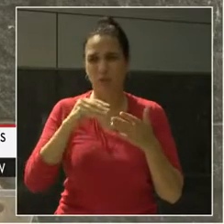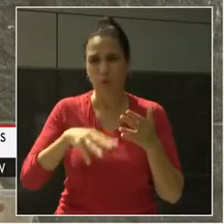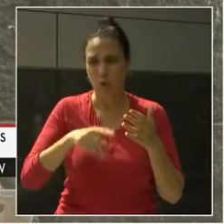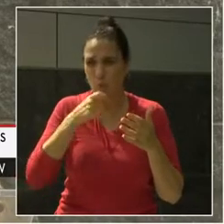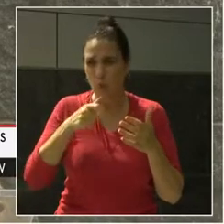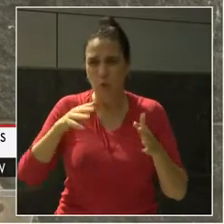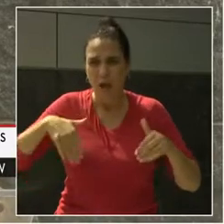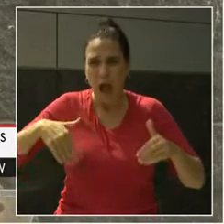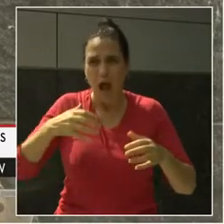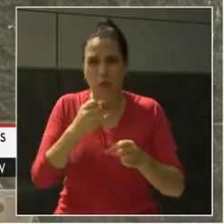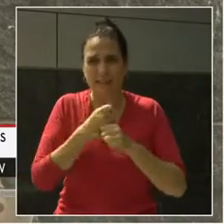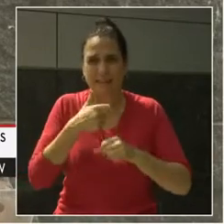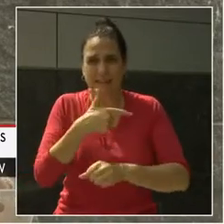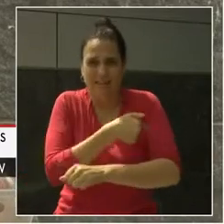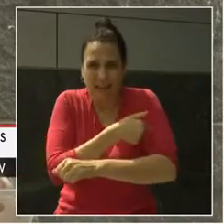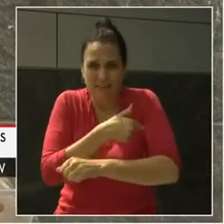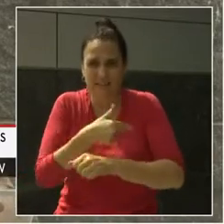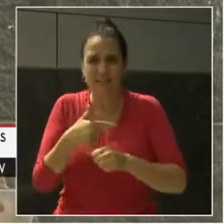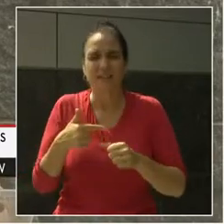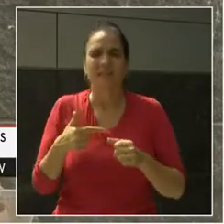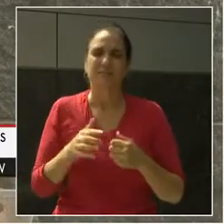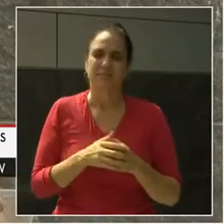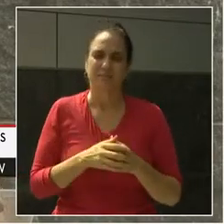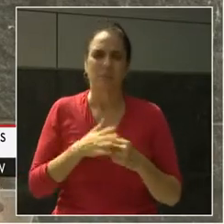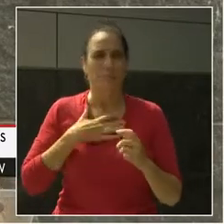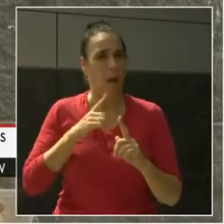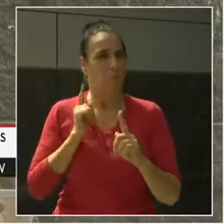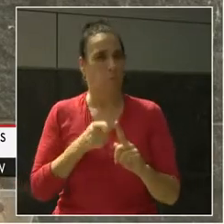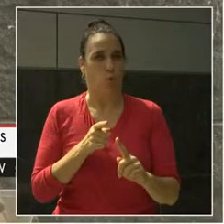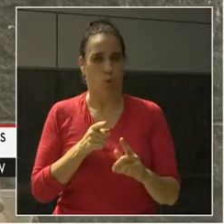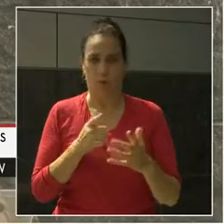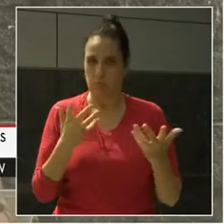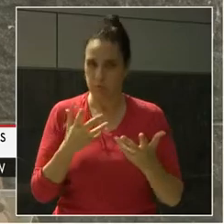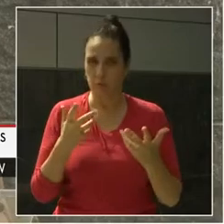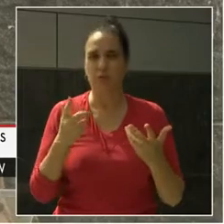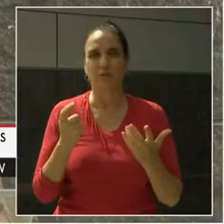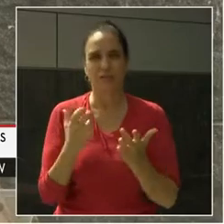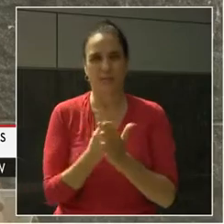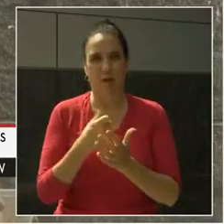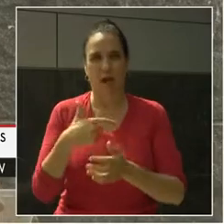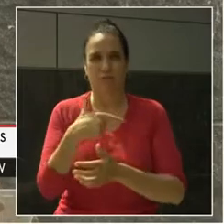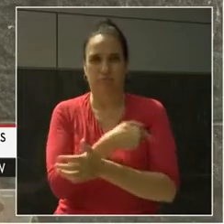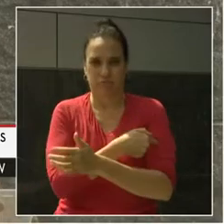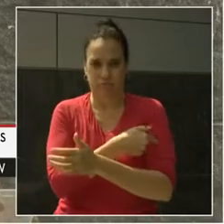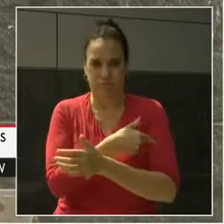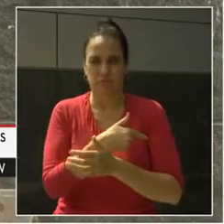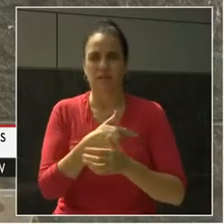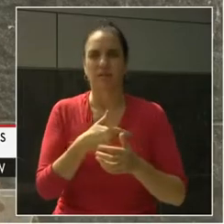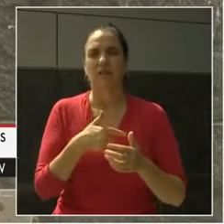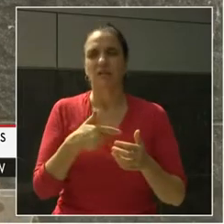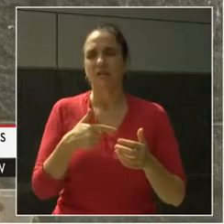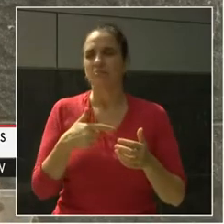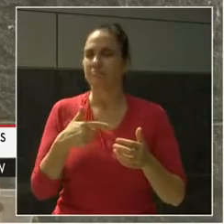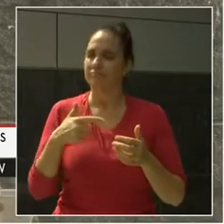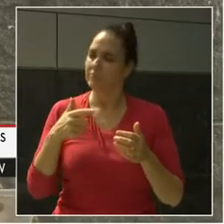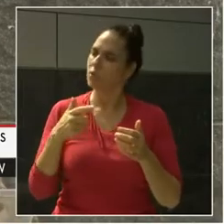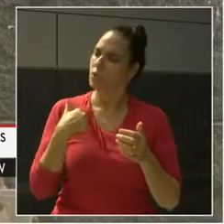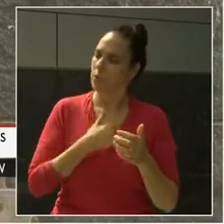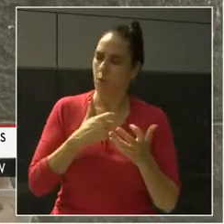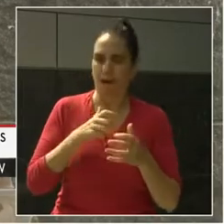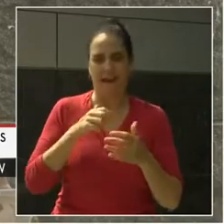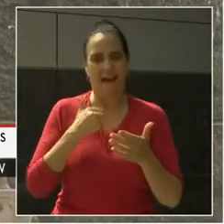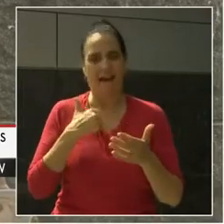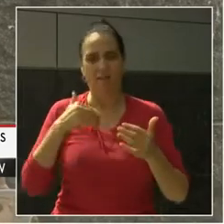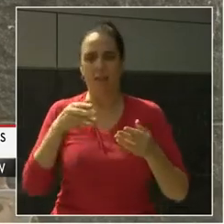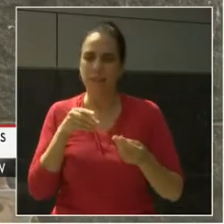students. So take me seriously, get vaccinated so that we can have a smooth start to the